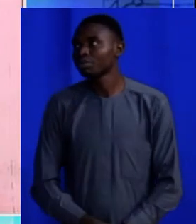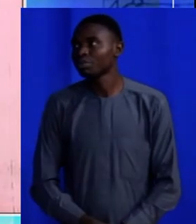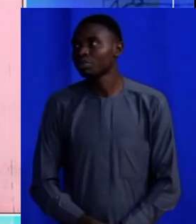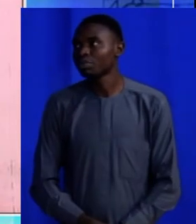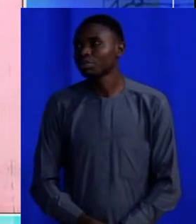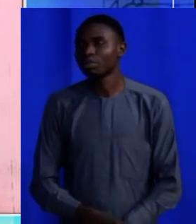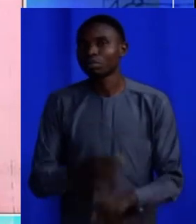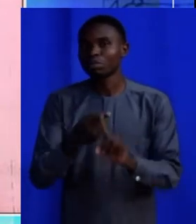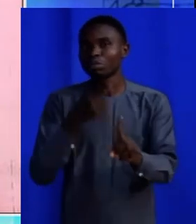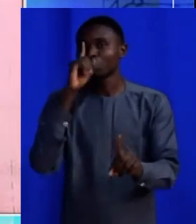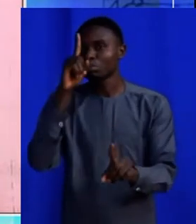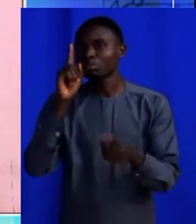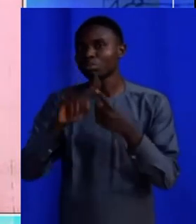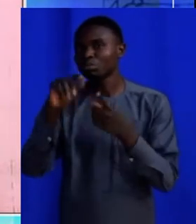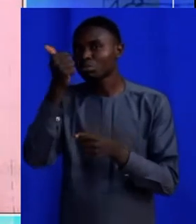Bones.